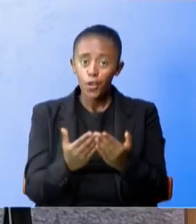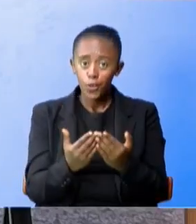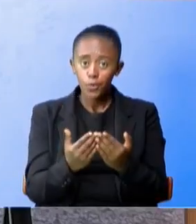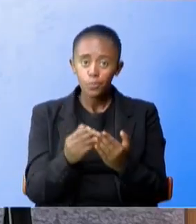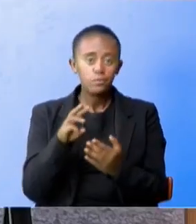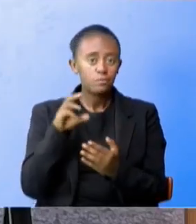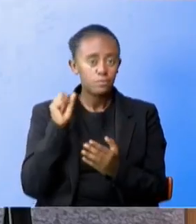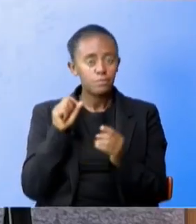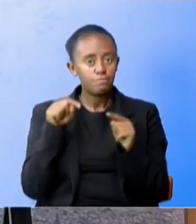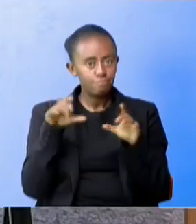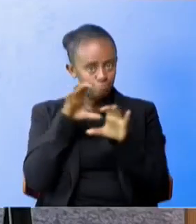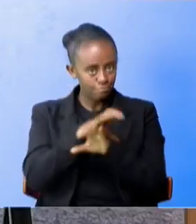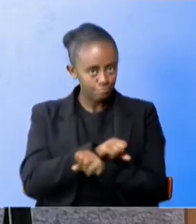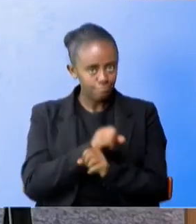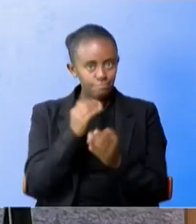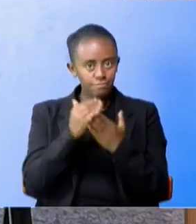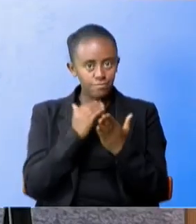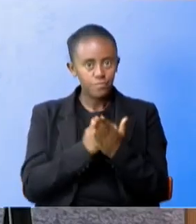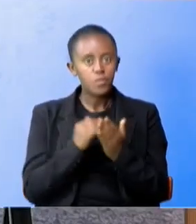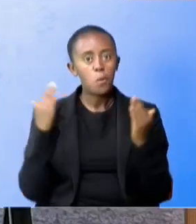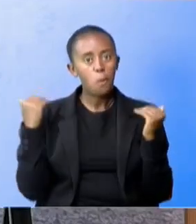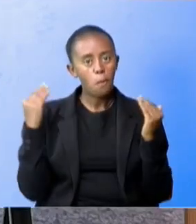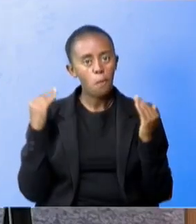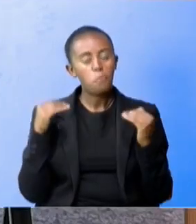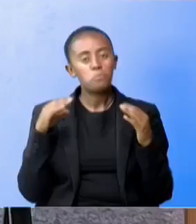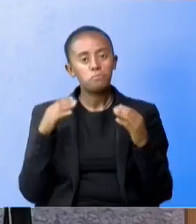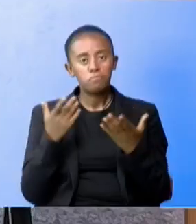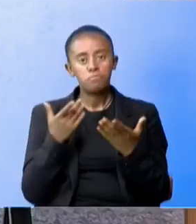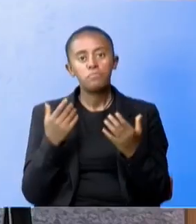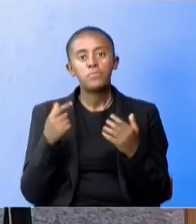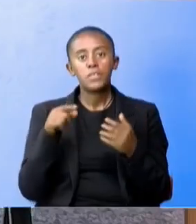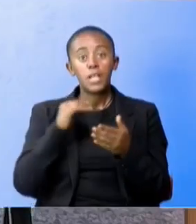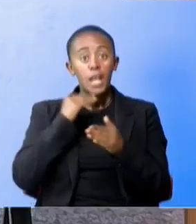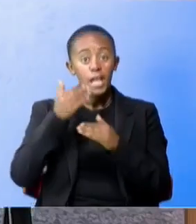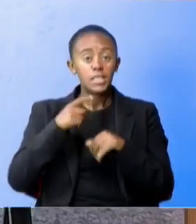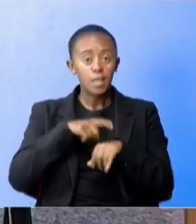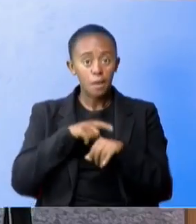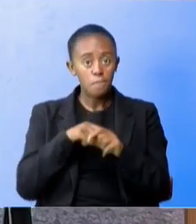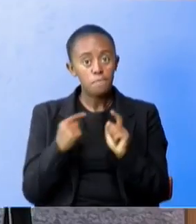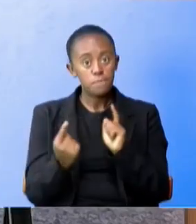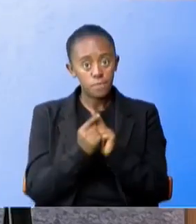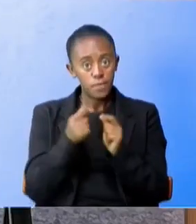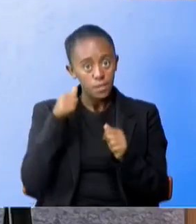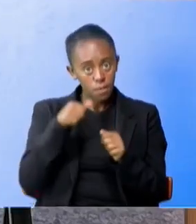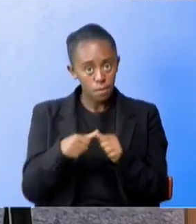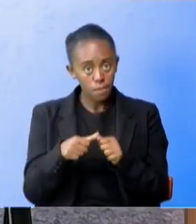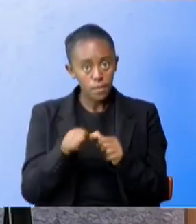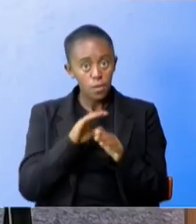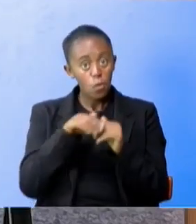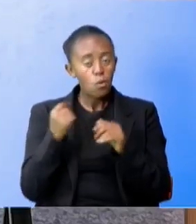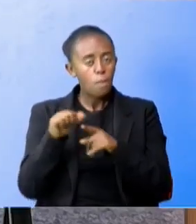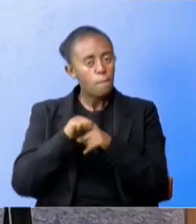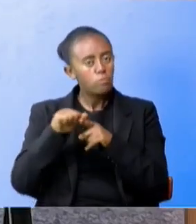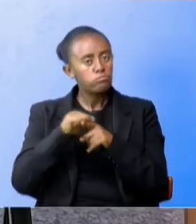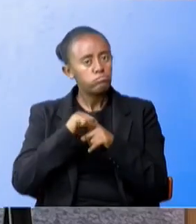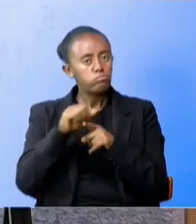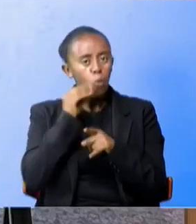was all for today's lesson, and I hope you get to join us in the next class. But remember to always